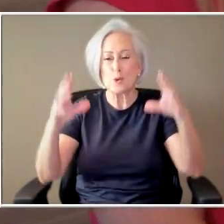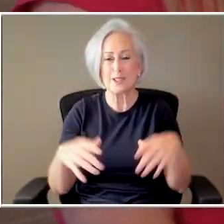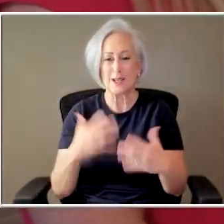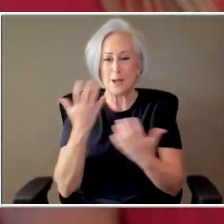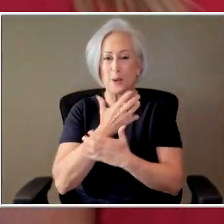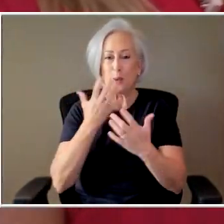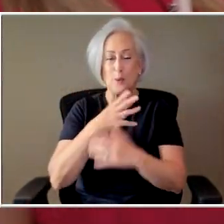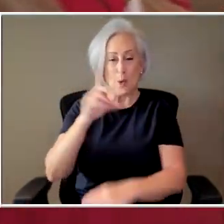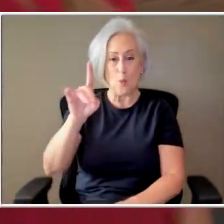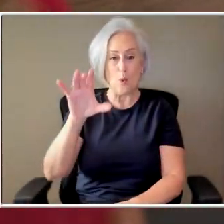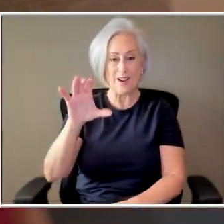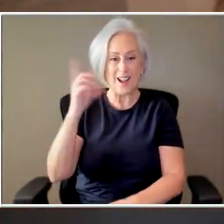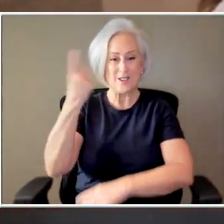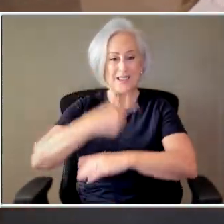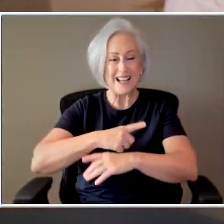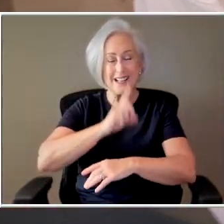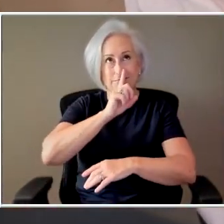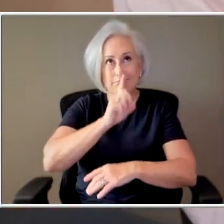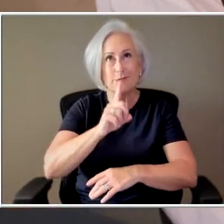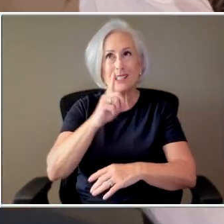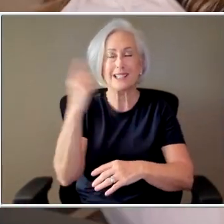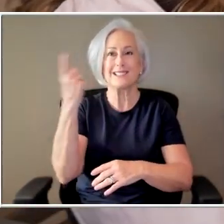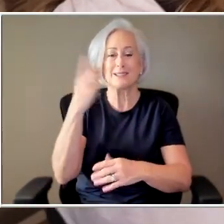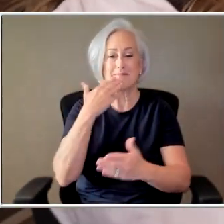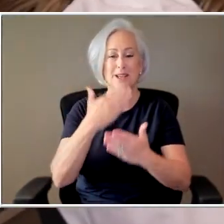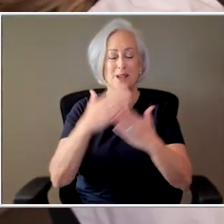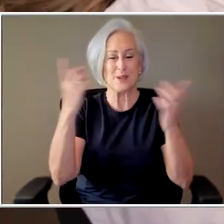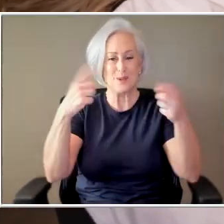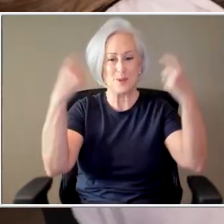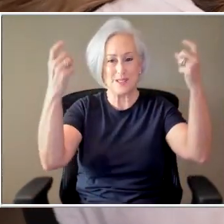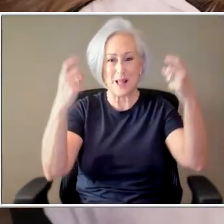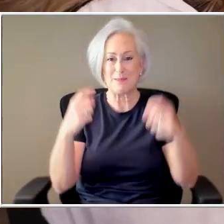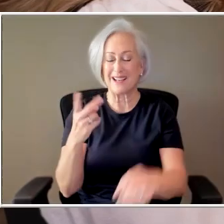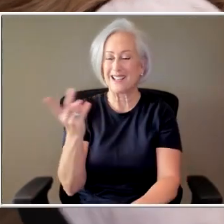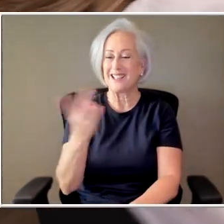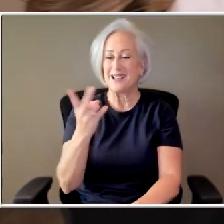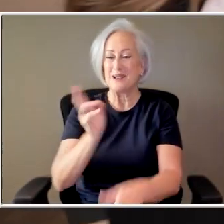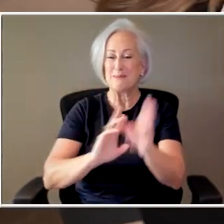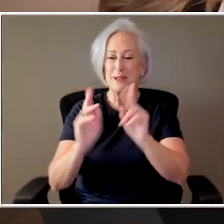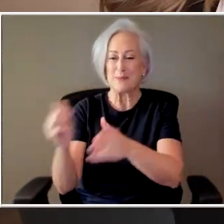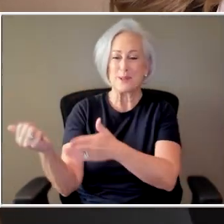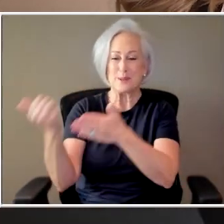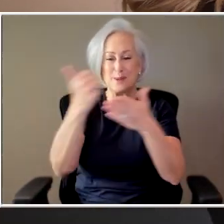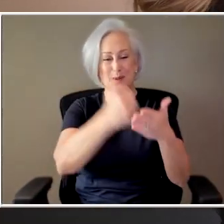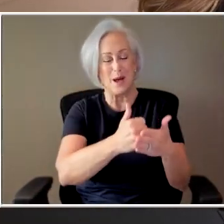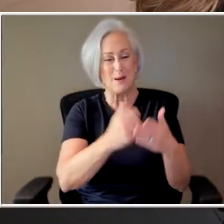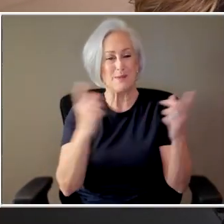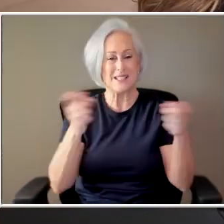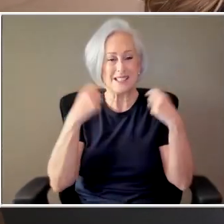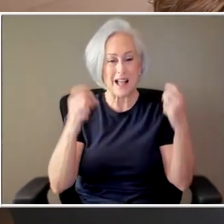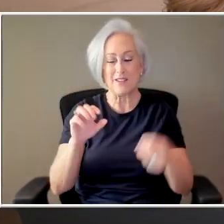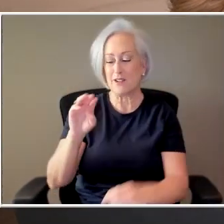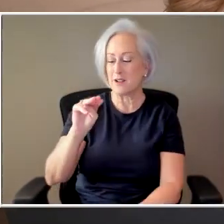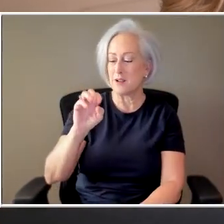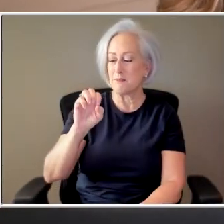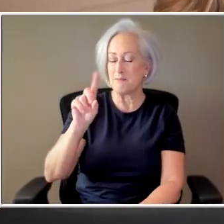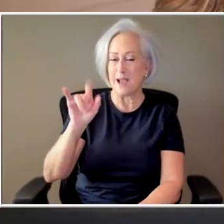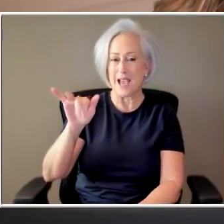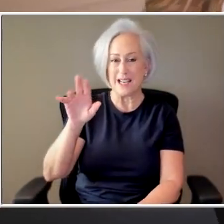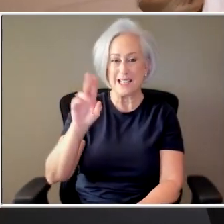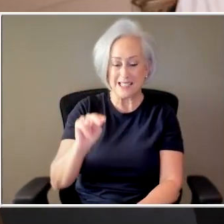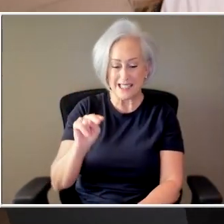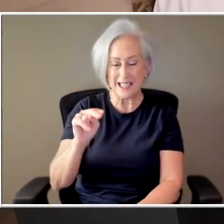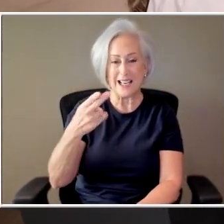to really celebrate. And here were some of the people that also helped celebrate this incredible moment. We have Madison Hera, who's an